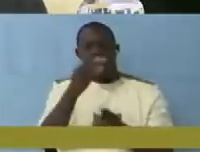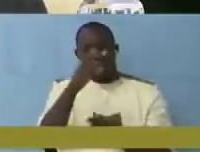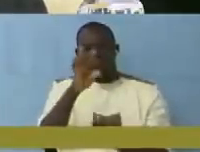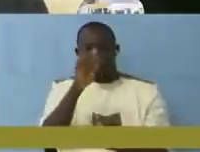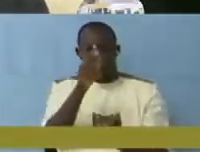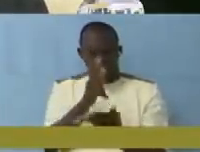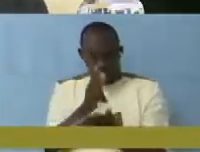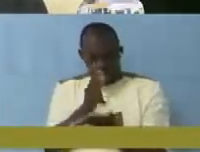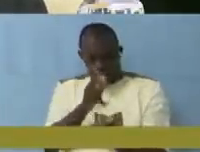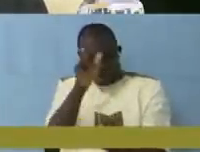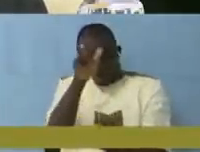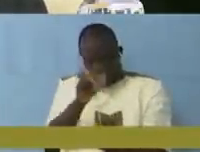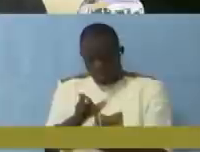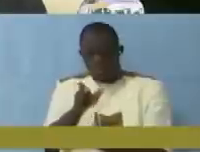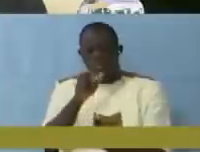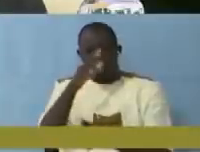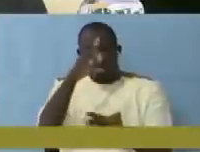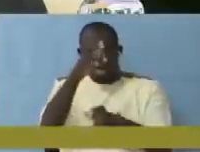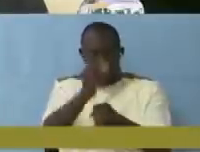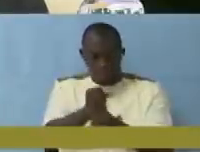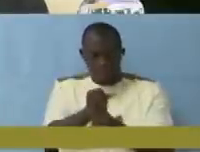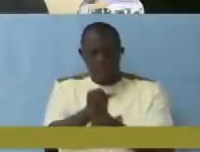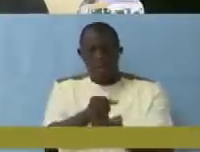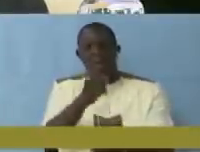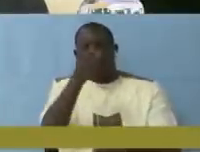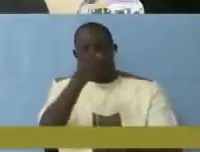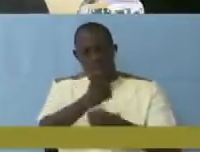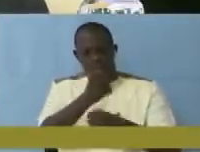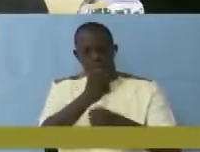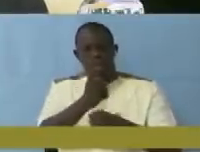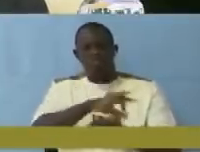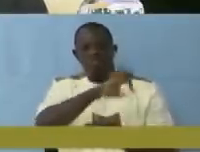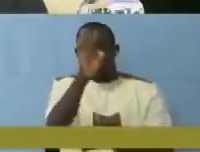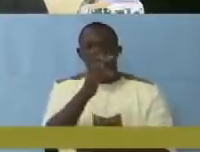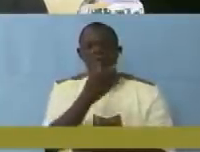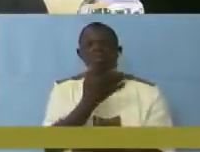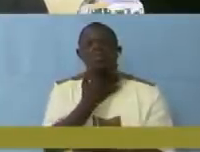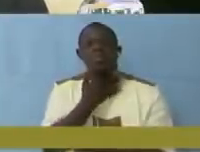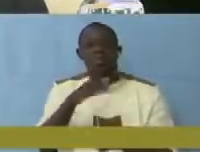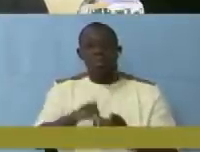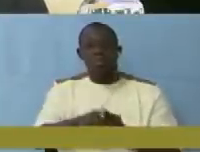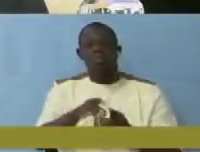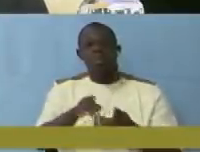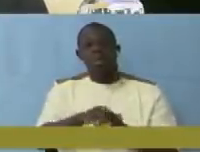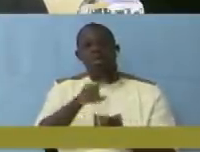can help in constructing a very simple organigram